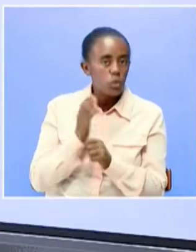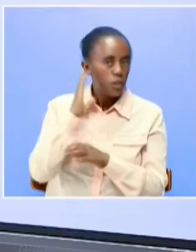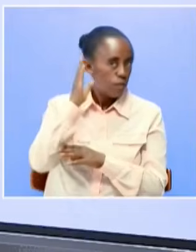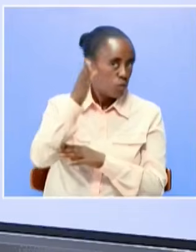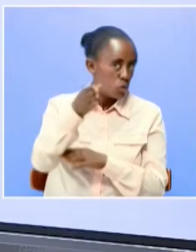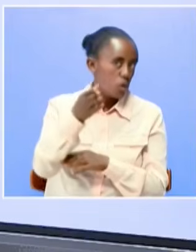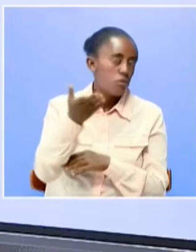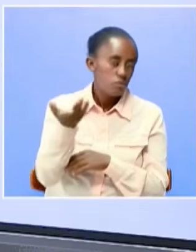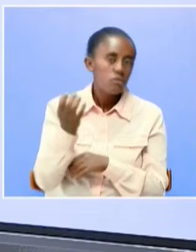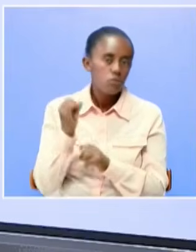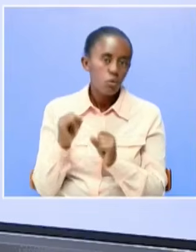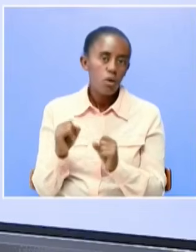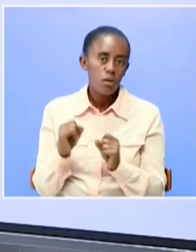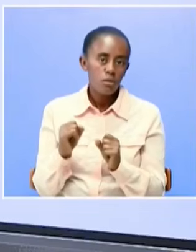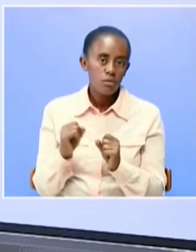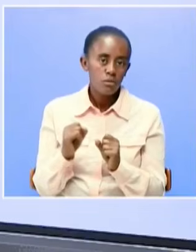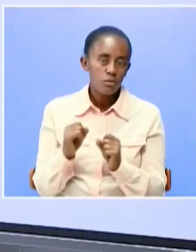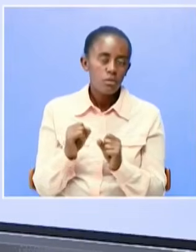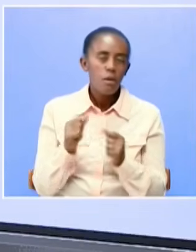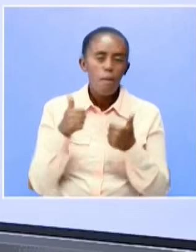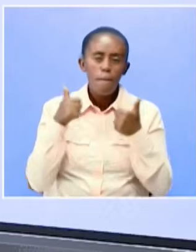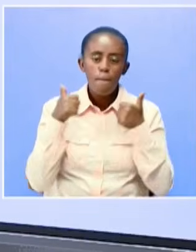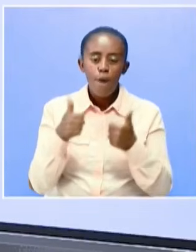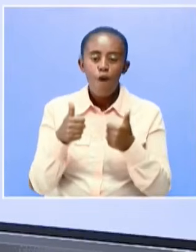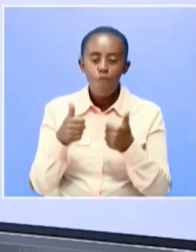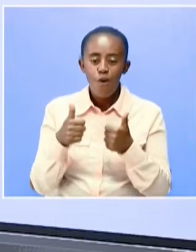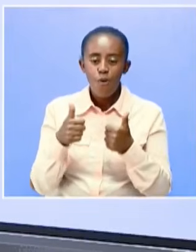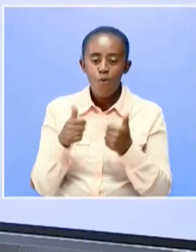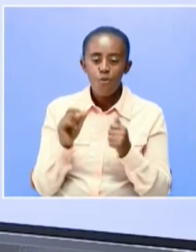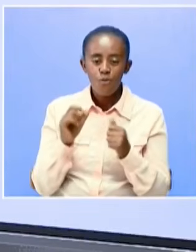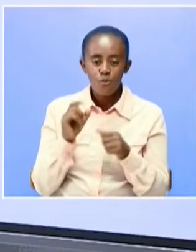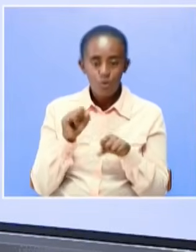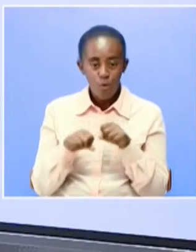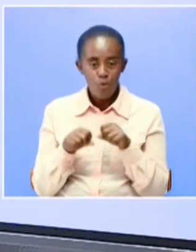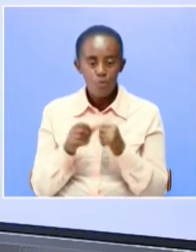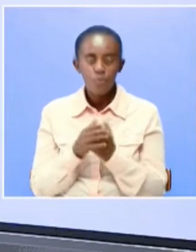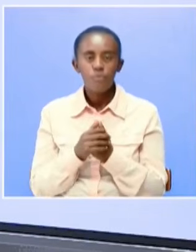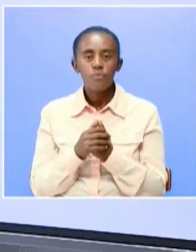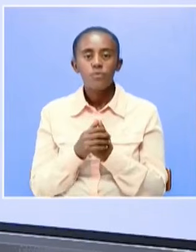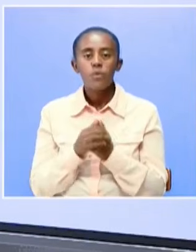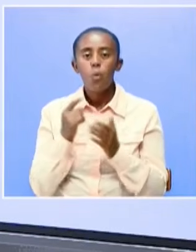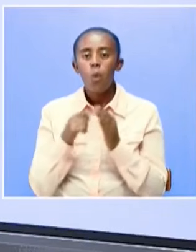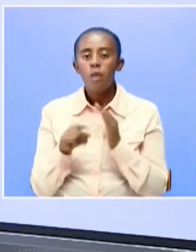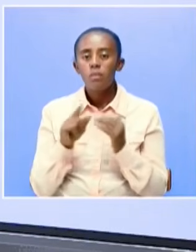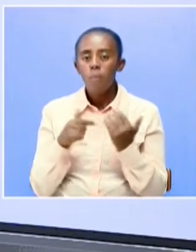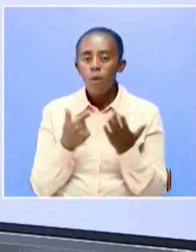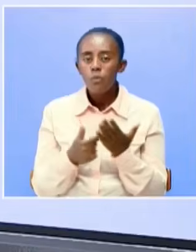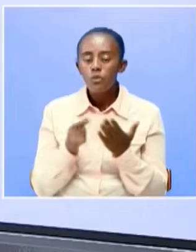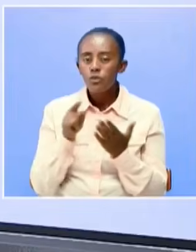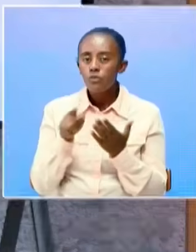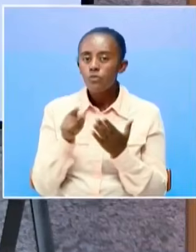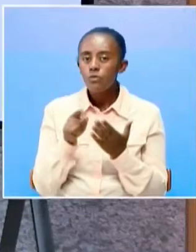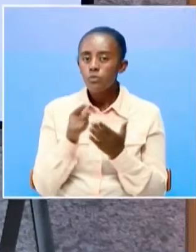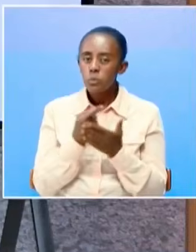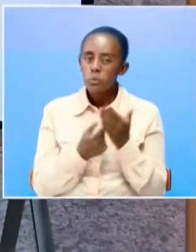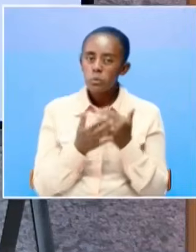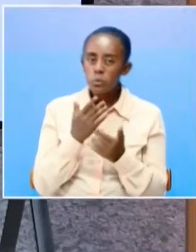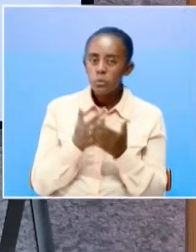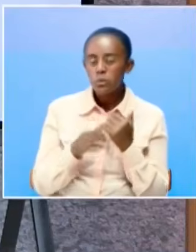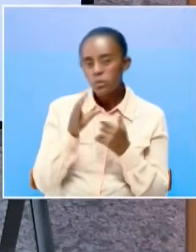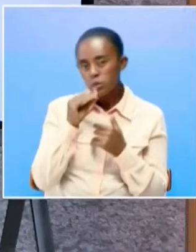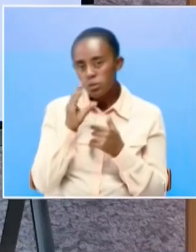future. Okay? Bravo. So, what about if you're talking or if you're